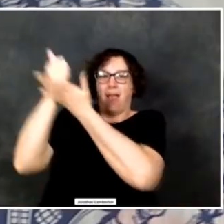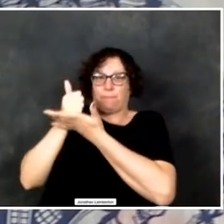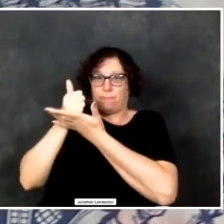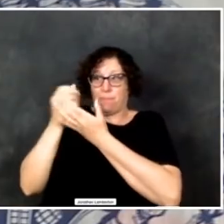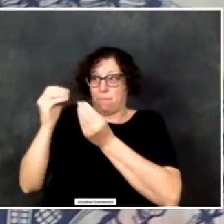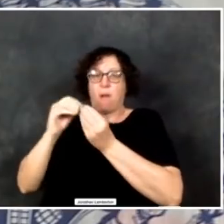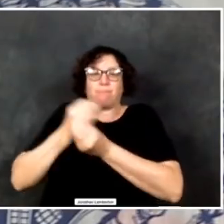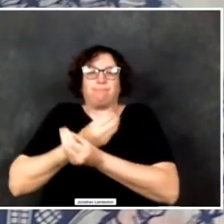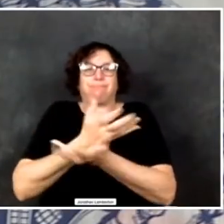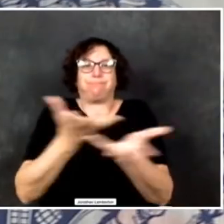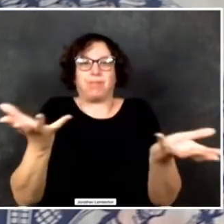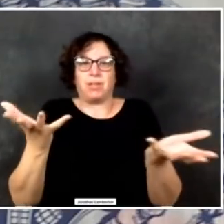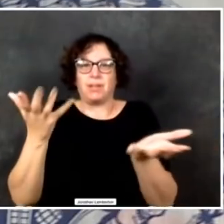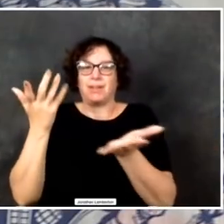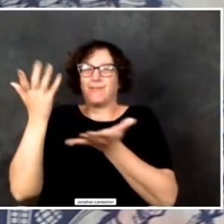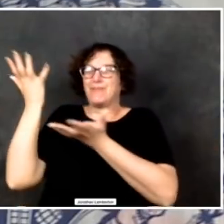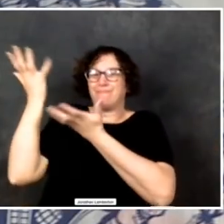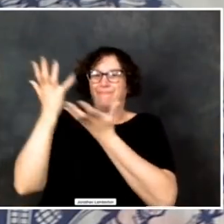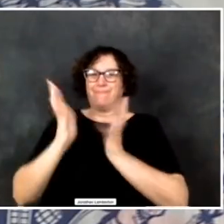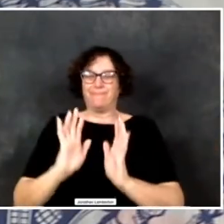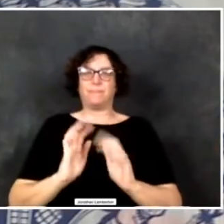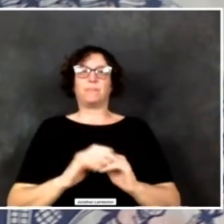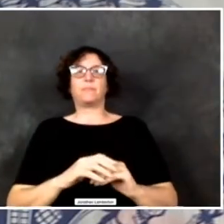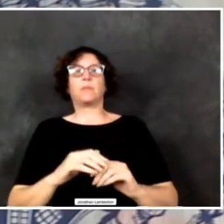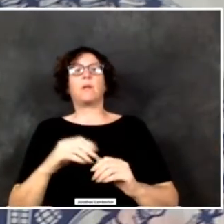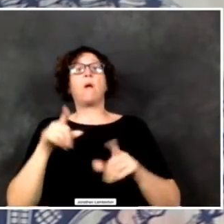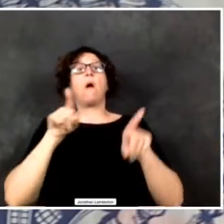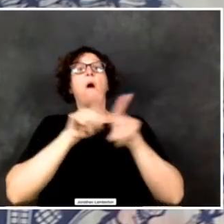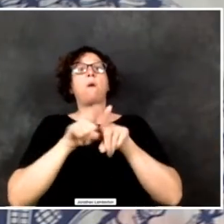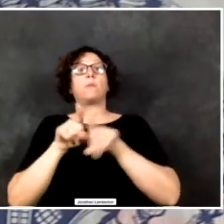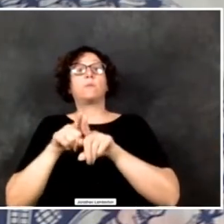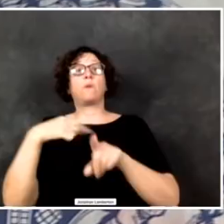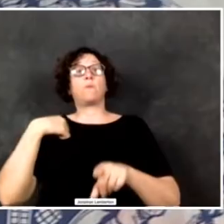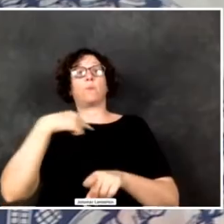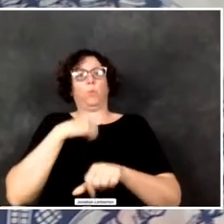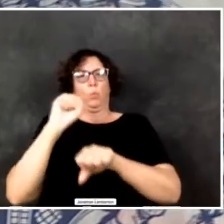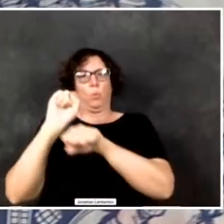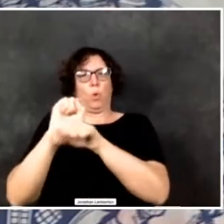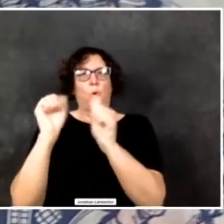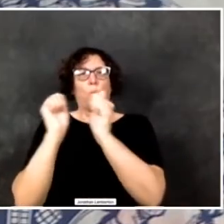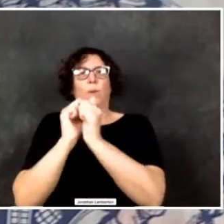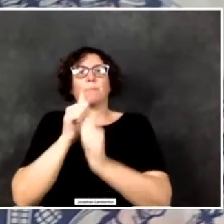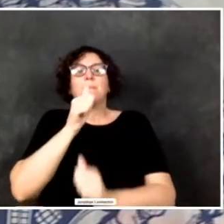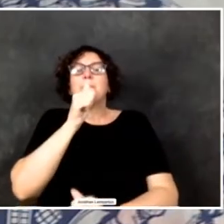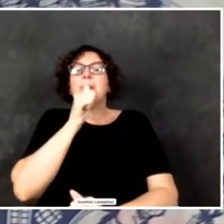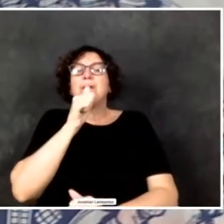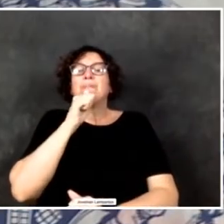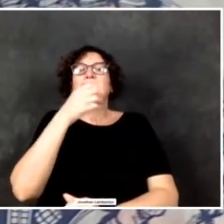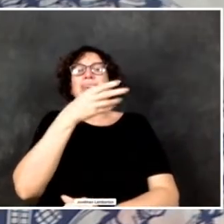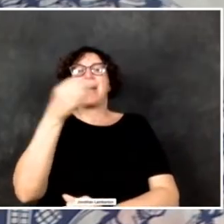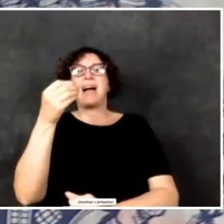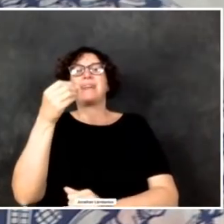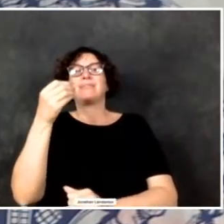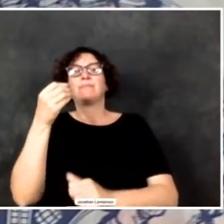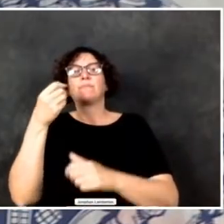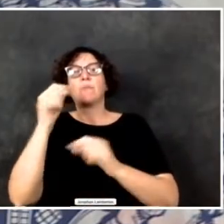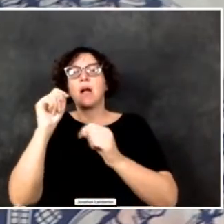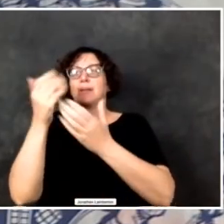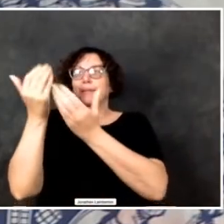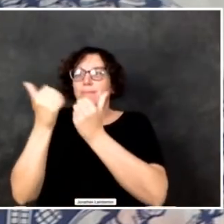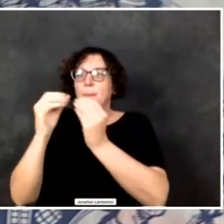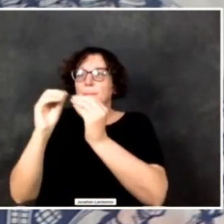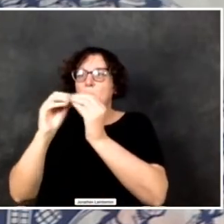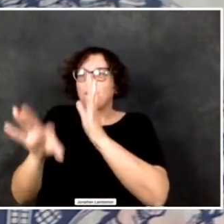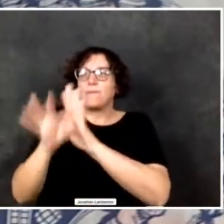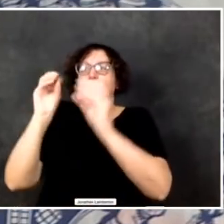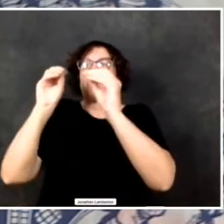to think it's the only. We have been working with private companies constantly over recent weeks to try and find additional testing supplies. So we'll